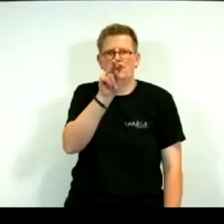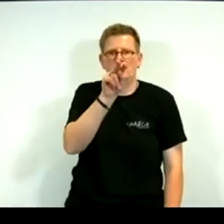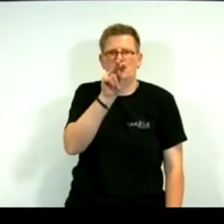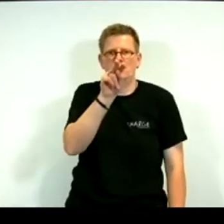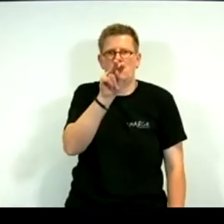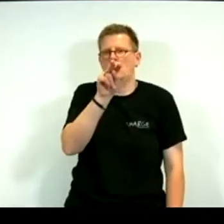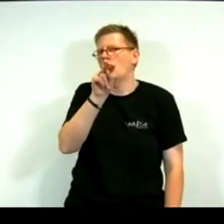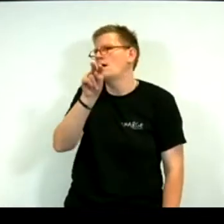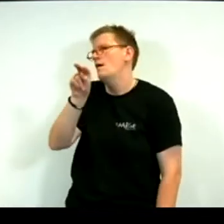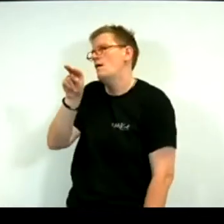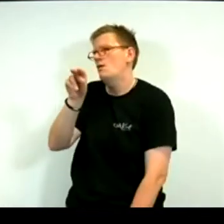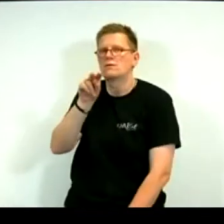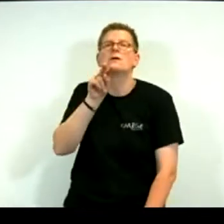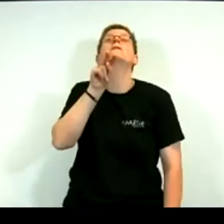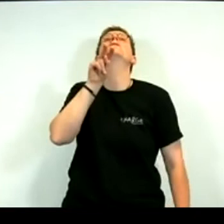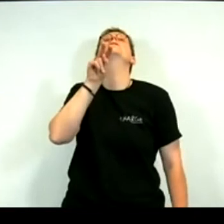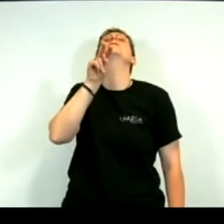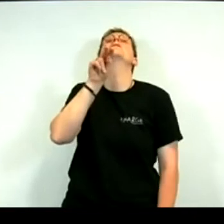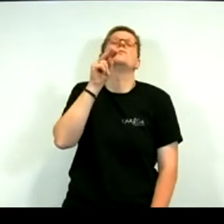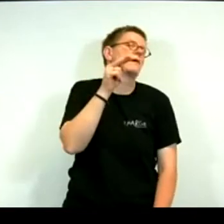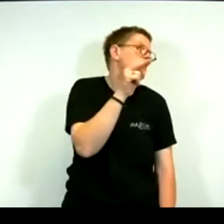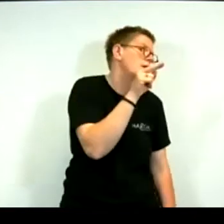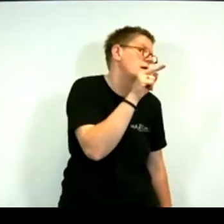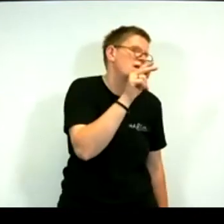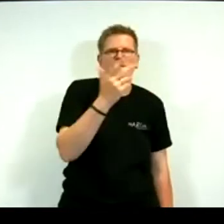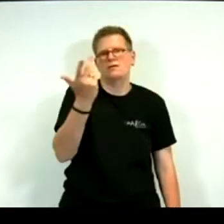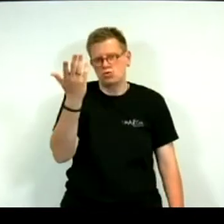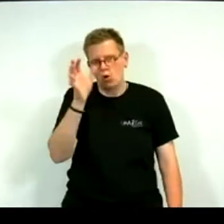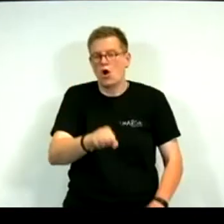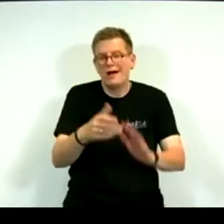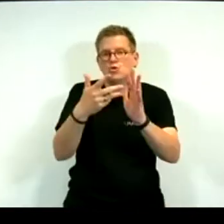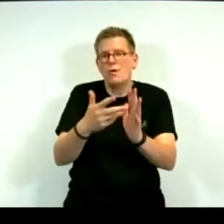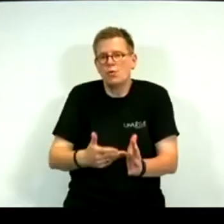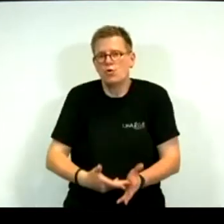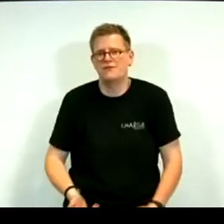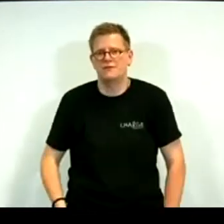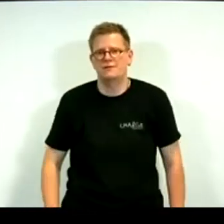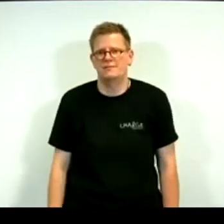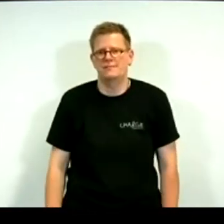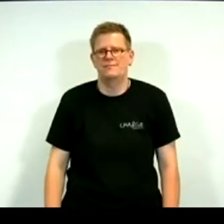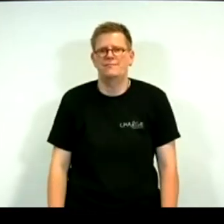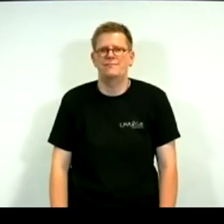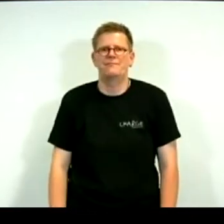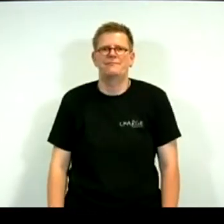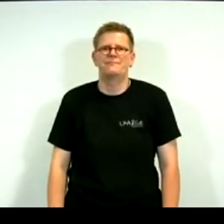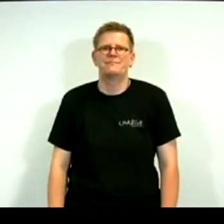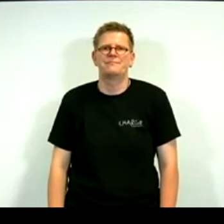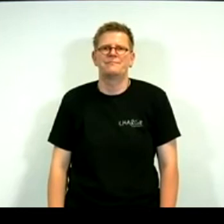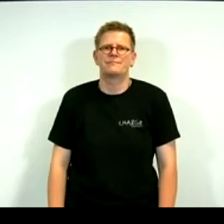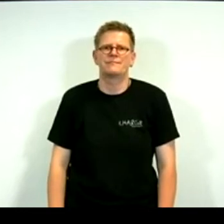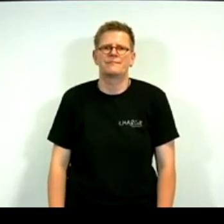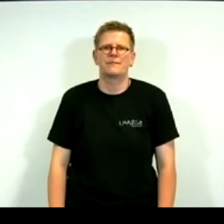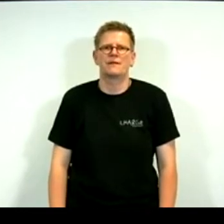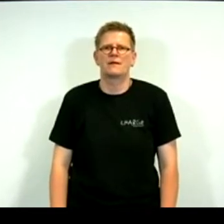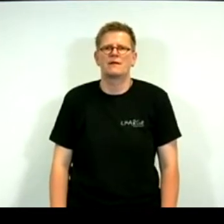the side, like I talked about? Those kinds of things. The behaviors you describe, extending